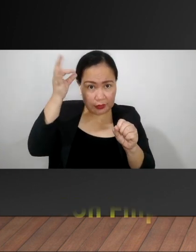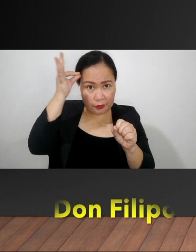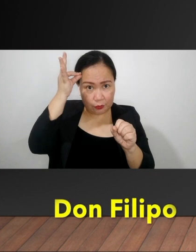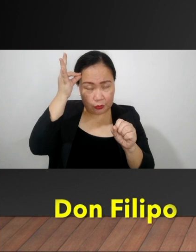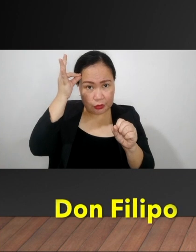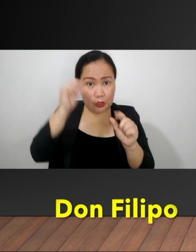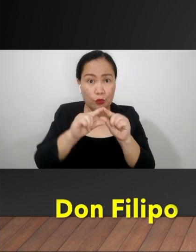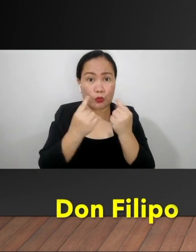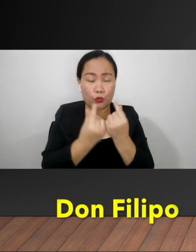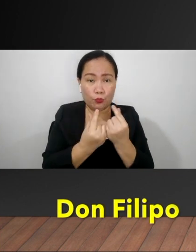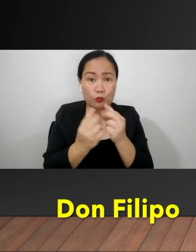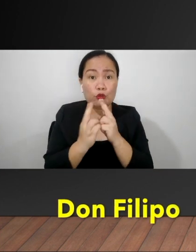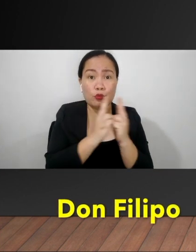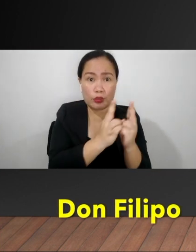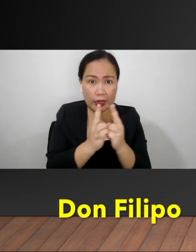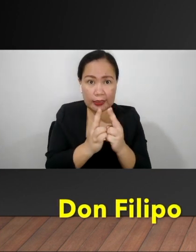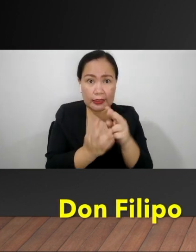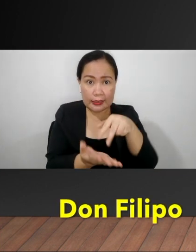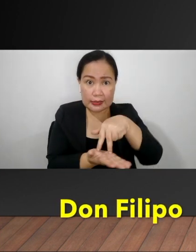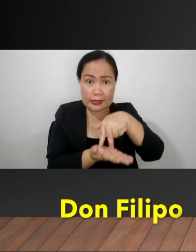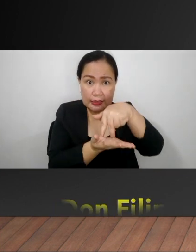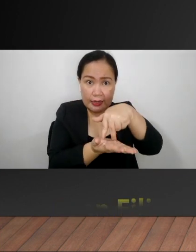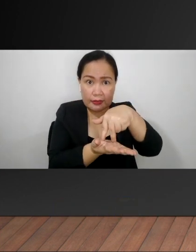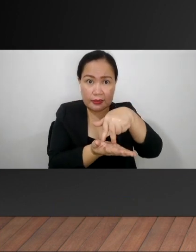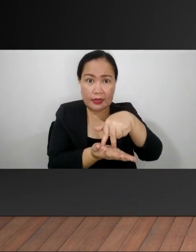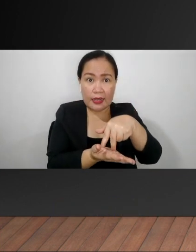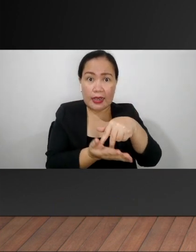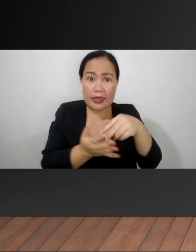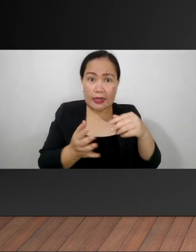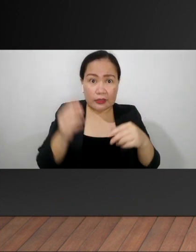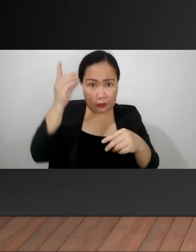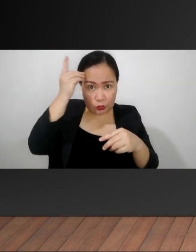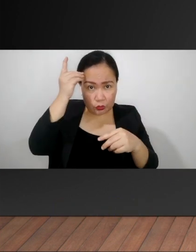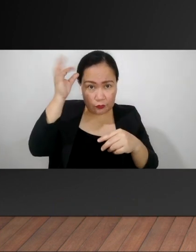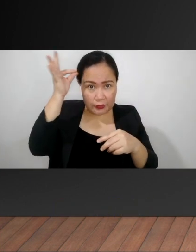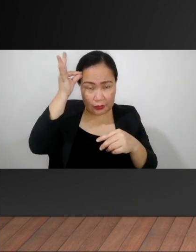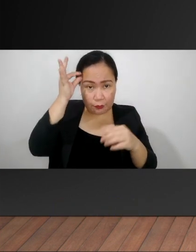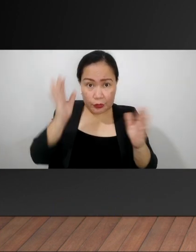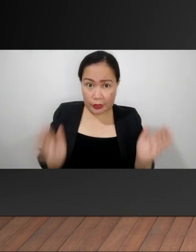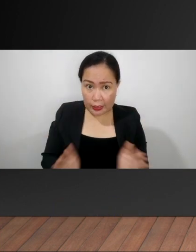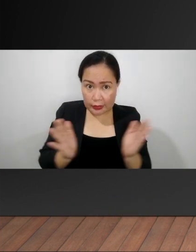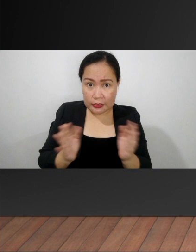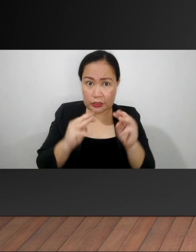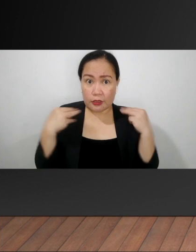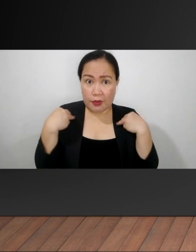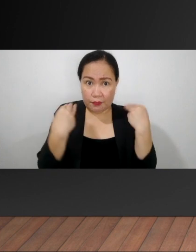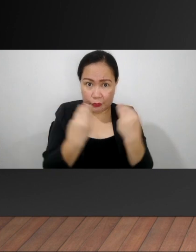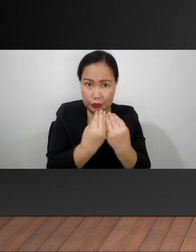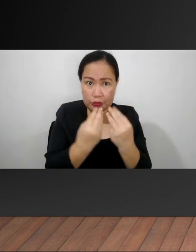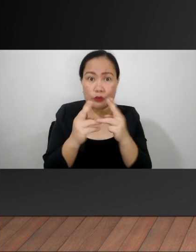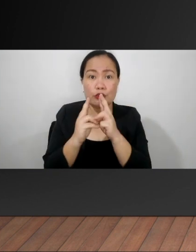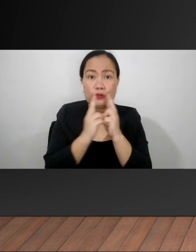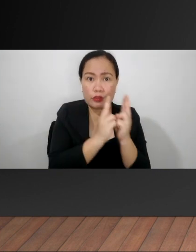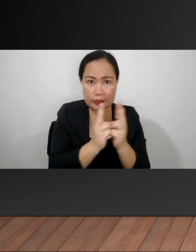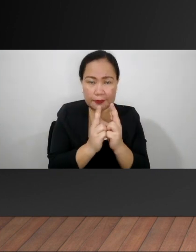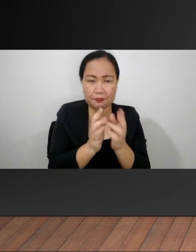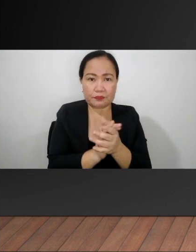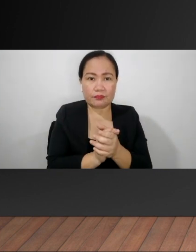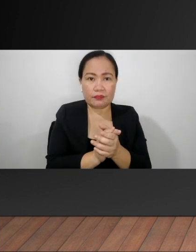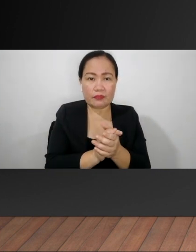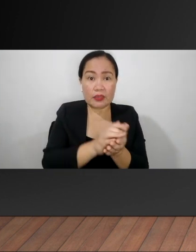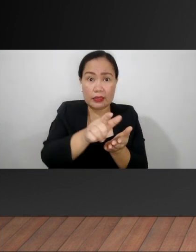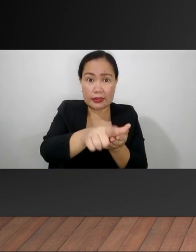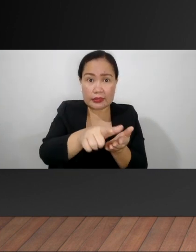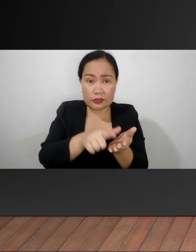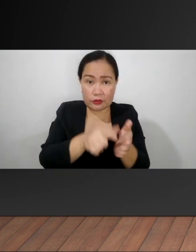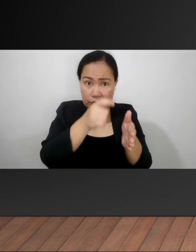organization, to unite and stand up. He encouraged his members to unite as the priest did. Lesson of